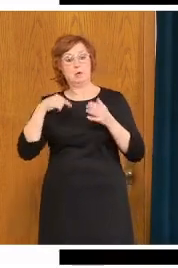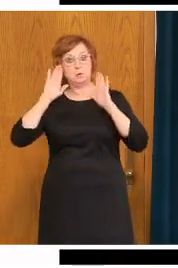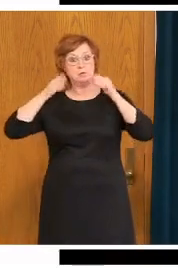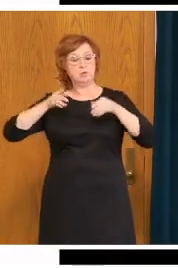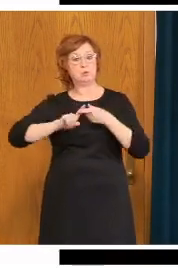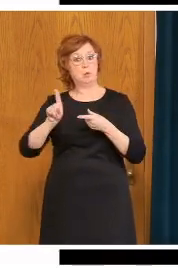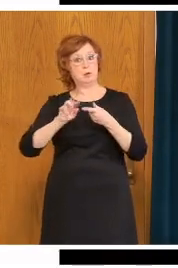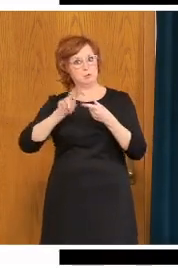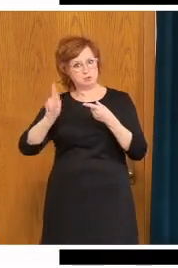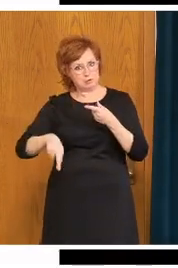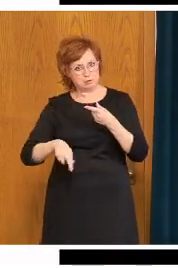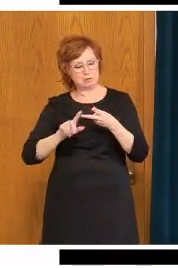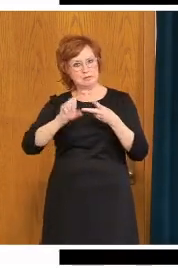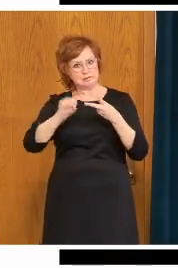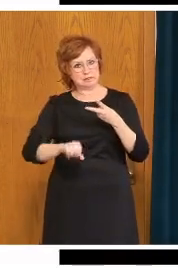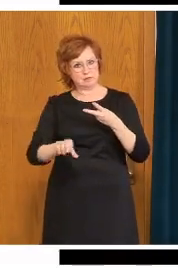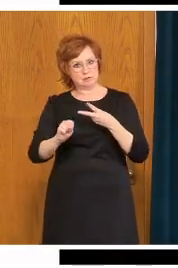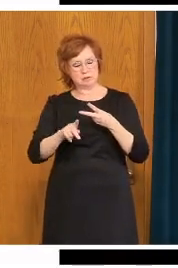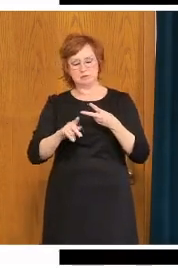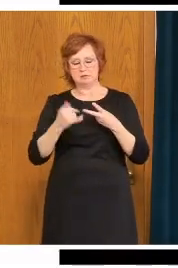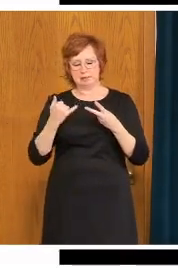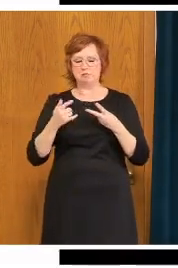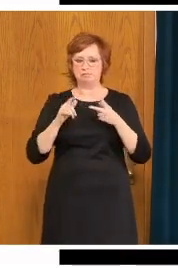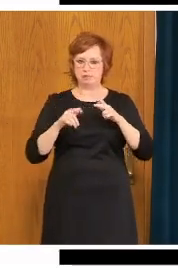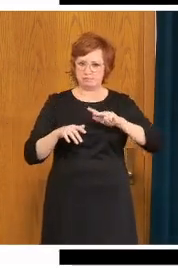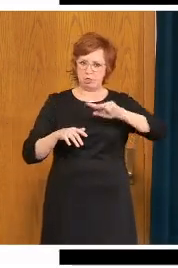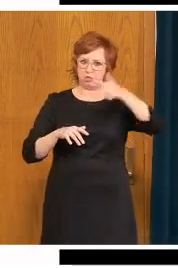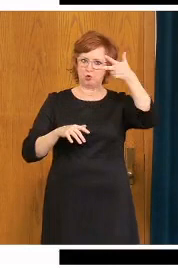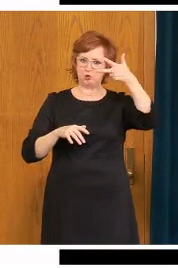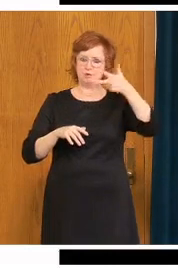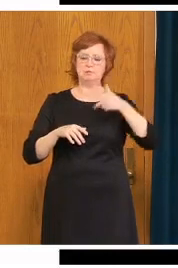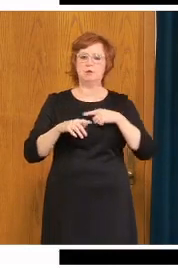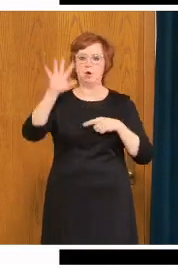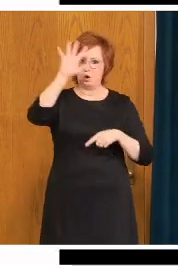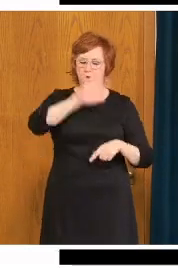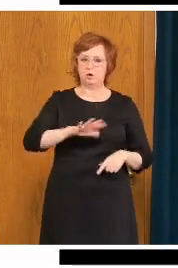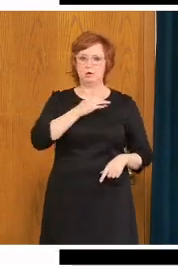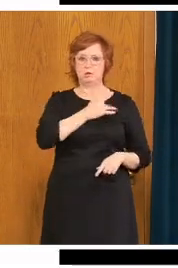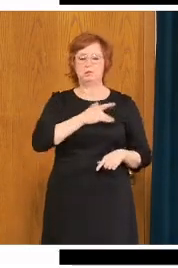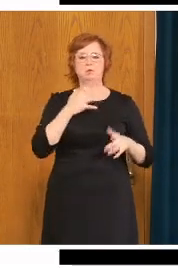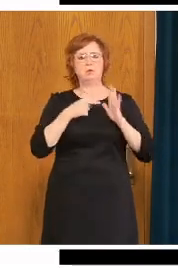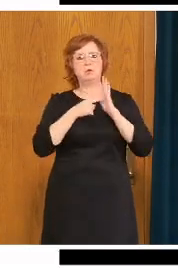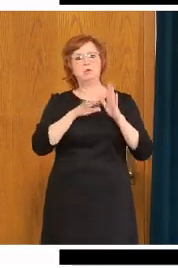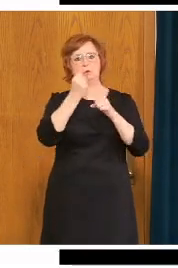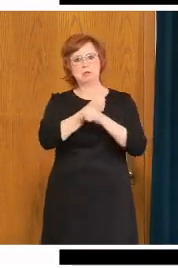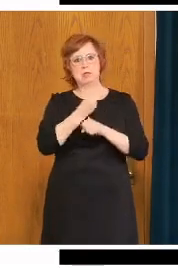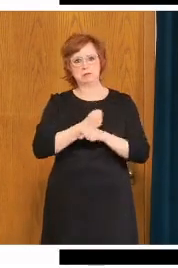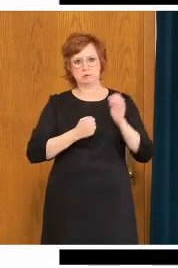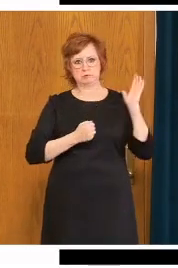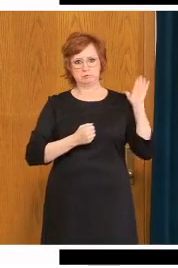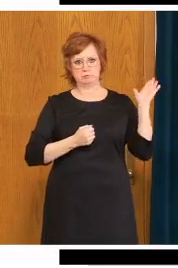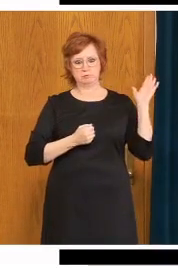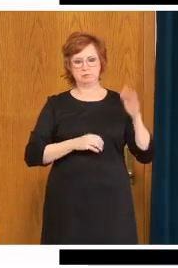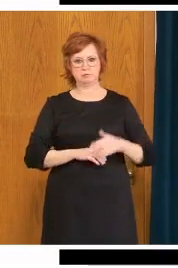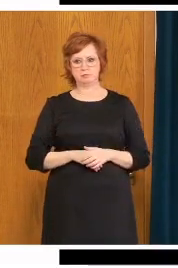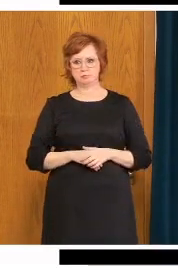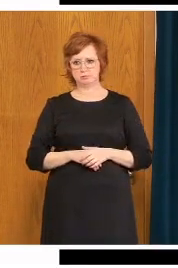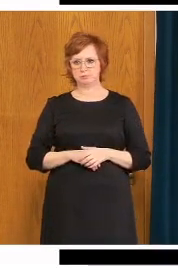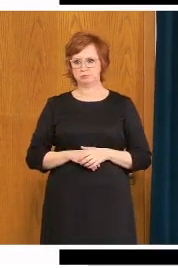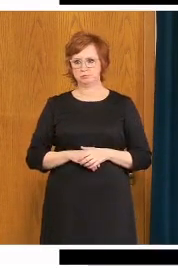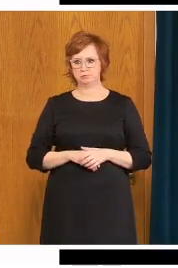further action to prevent transmission throughout the province. So with that, I'd just like to show a few slides initially. So as we can